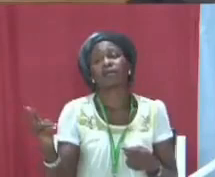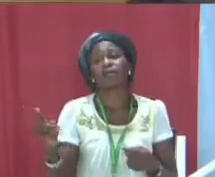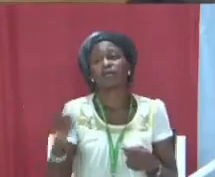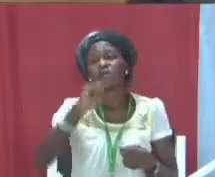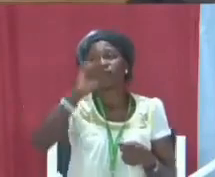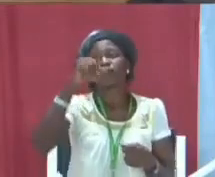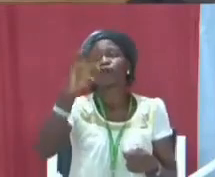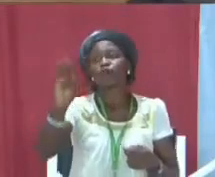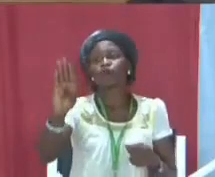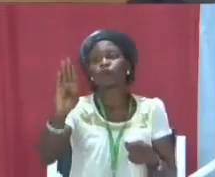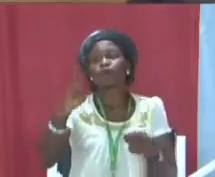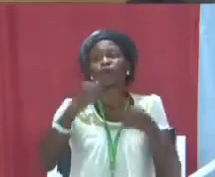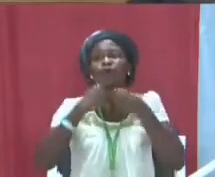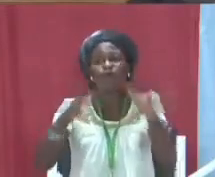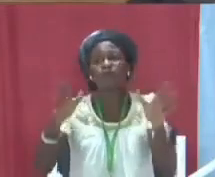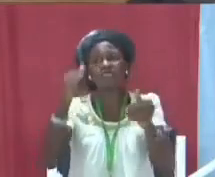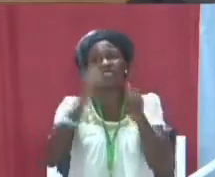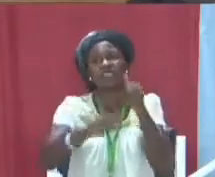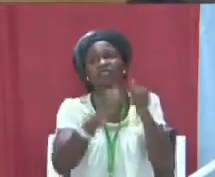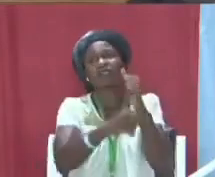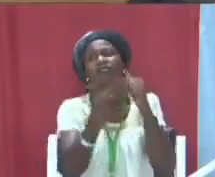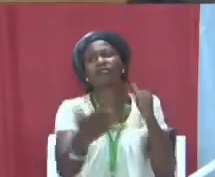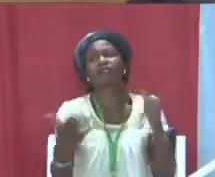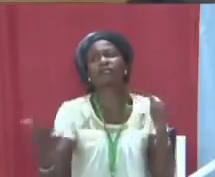Job lost everything.